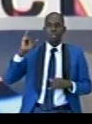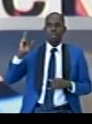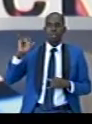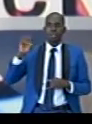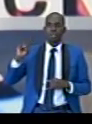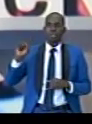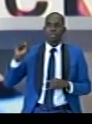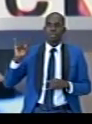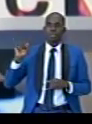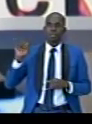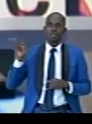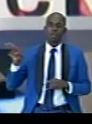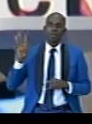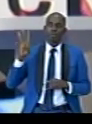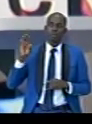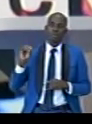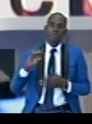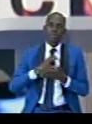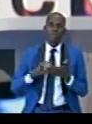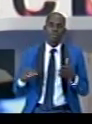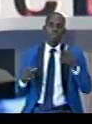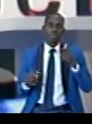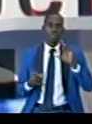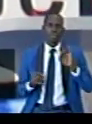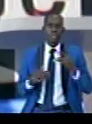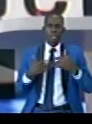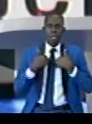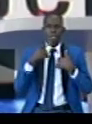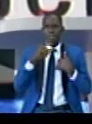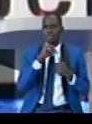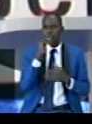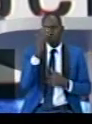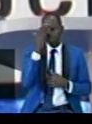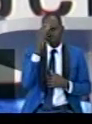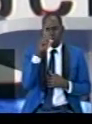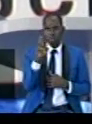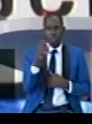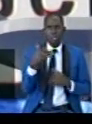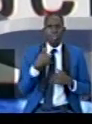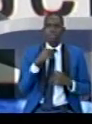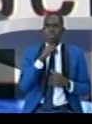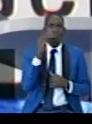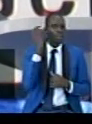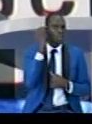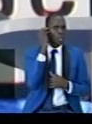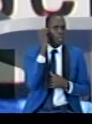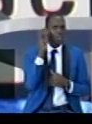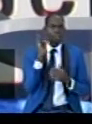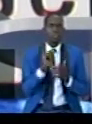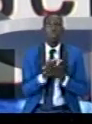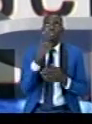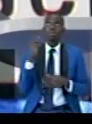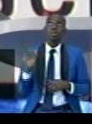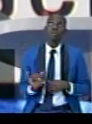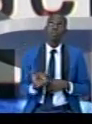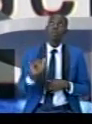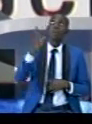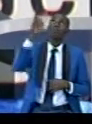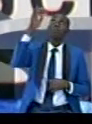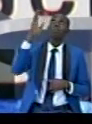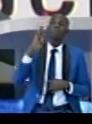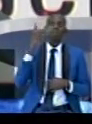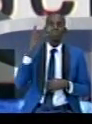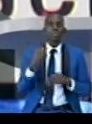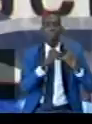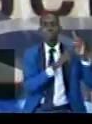verse 28. Hast thou not known, hast thou not heard, that the everlasting God, the